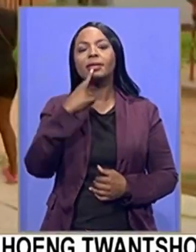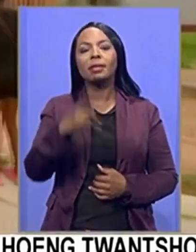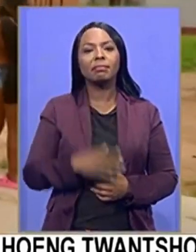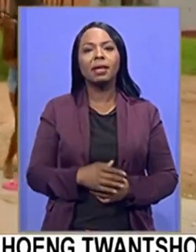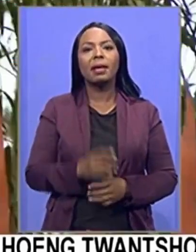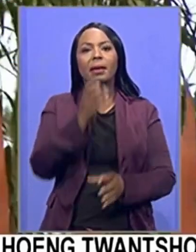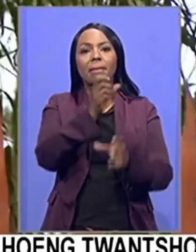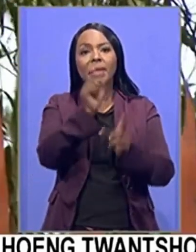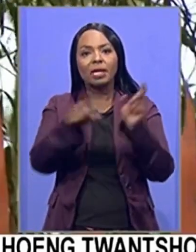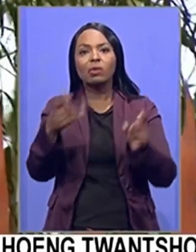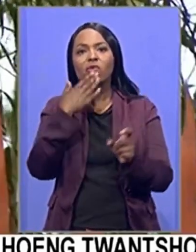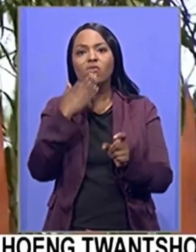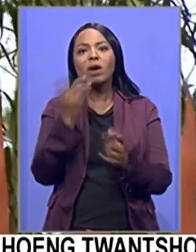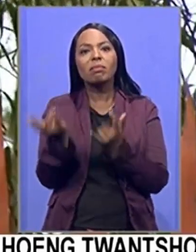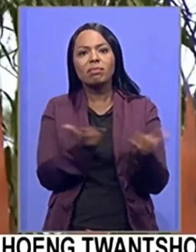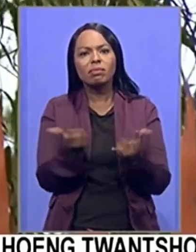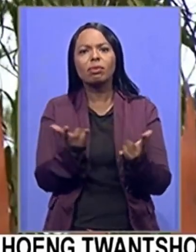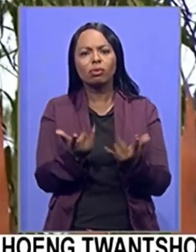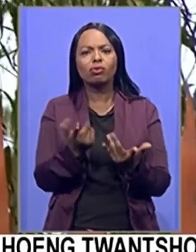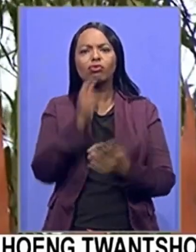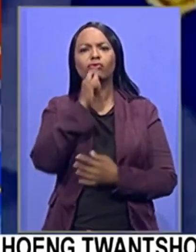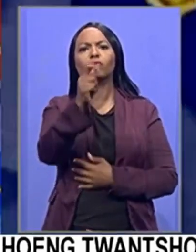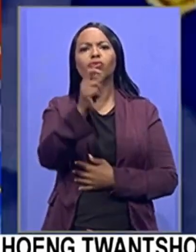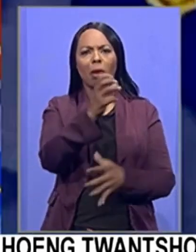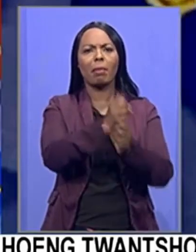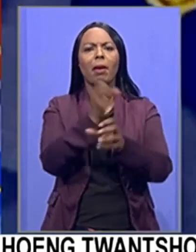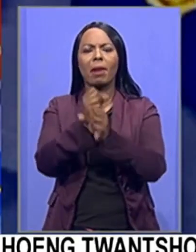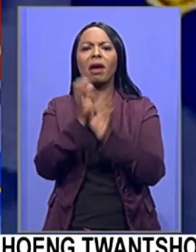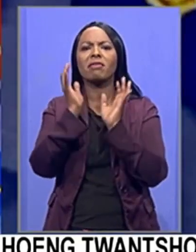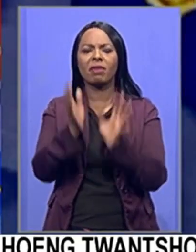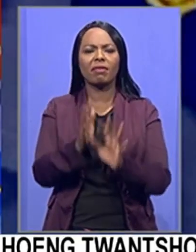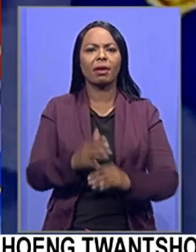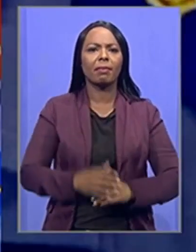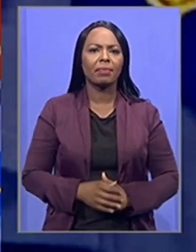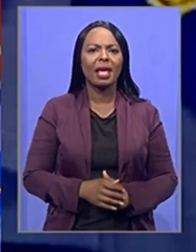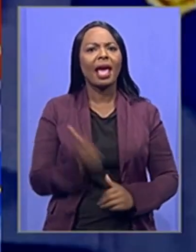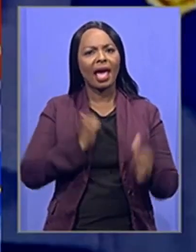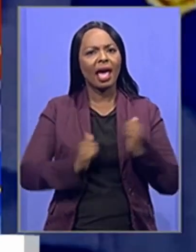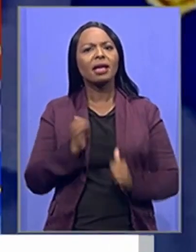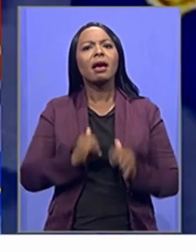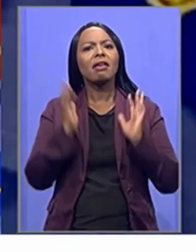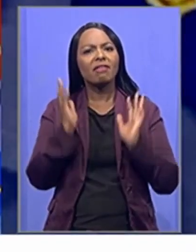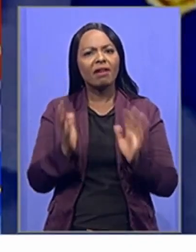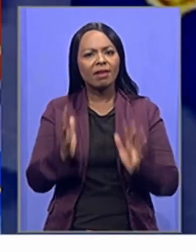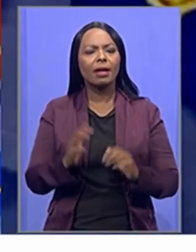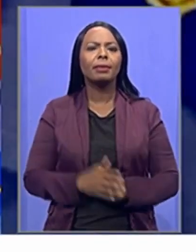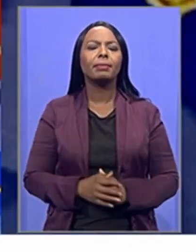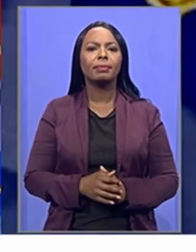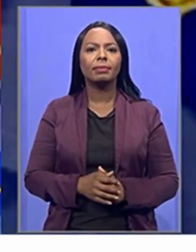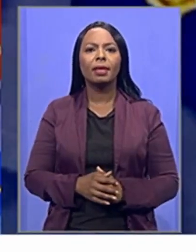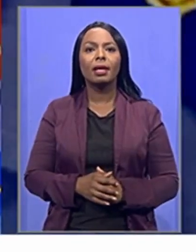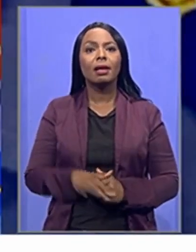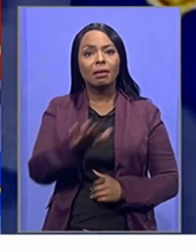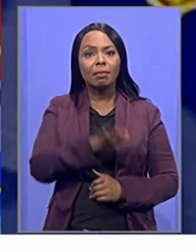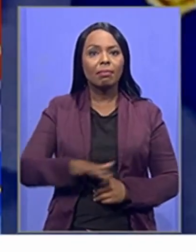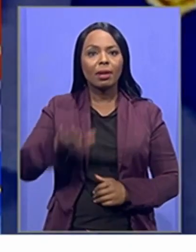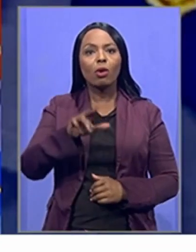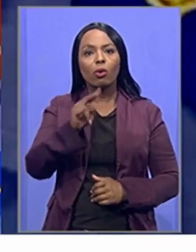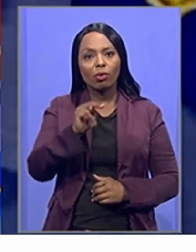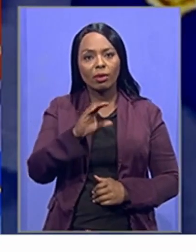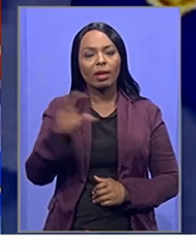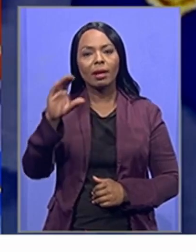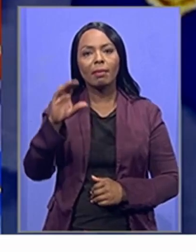bao ba fitlhelwang ba rekisa diritibatsi. There are continuous disruptive drug actions being conducted in the Pampierstad policing precinct. Arrests